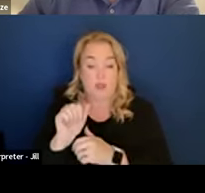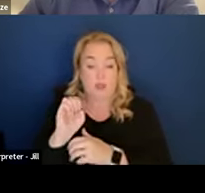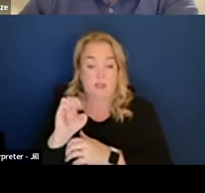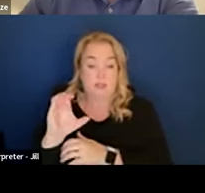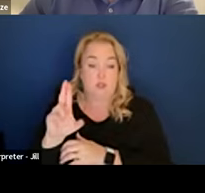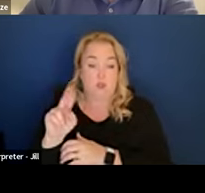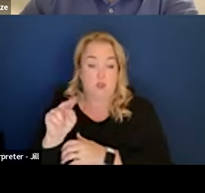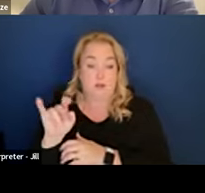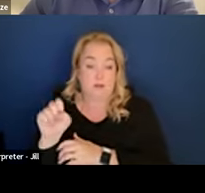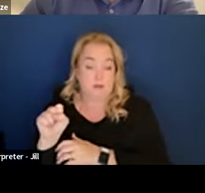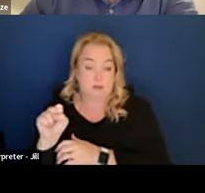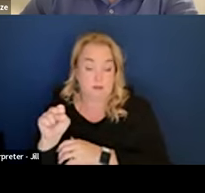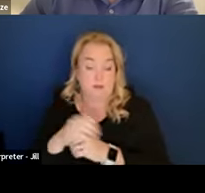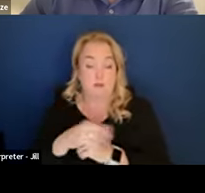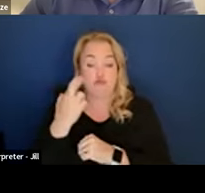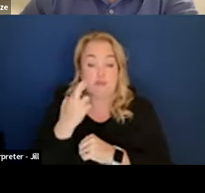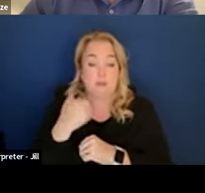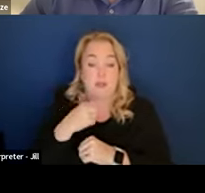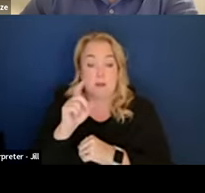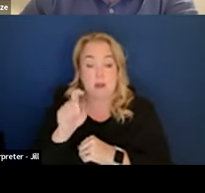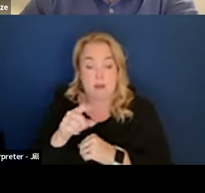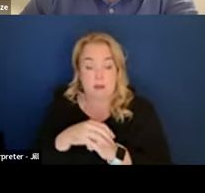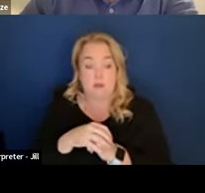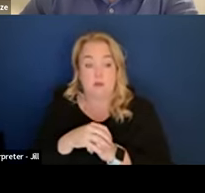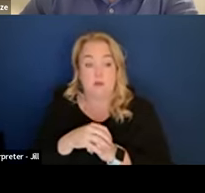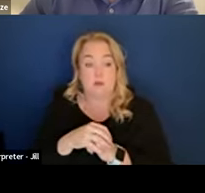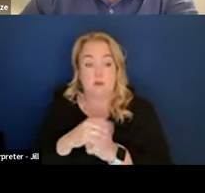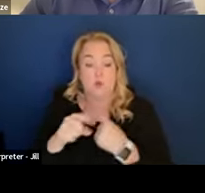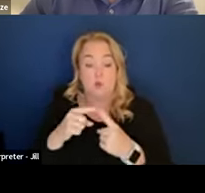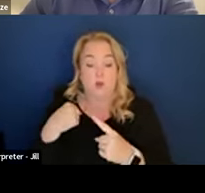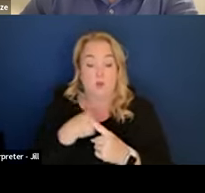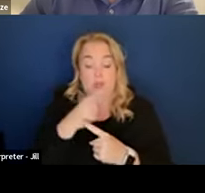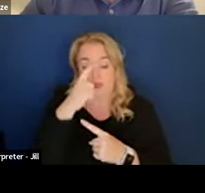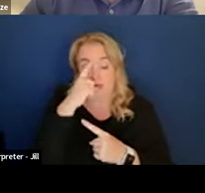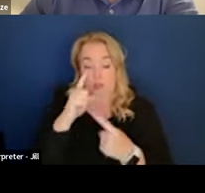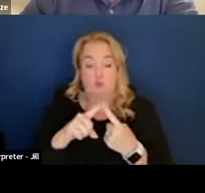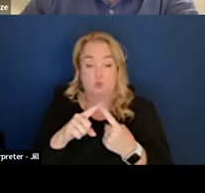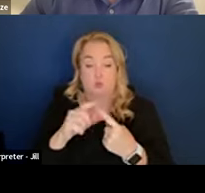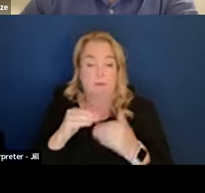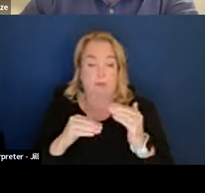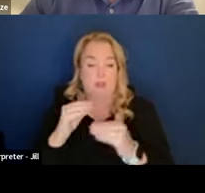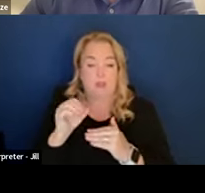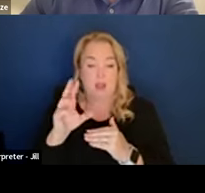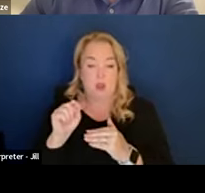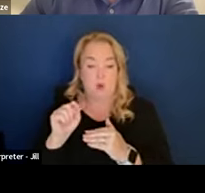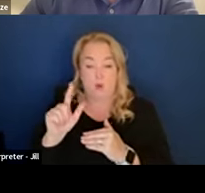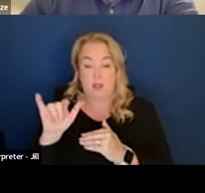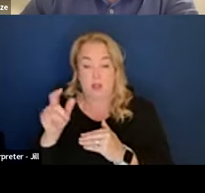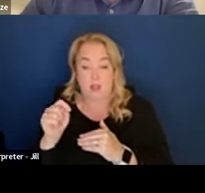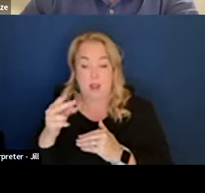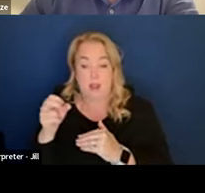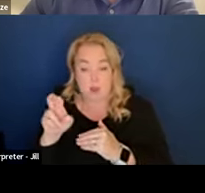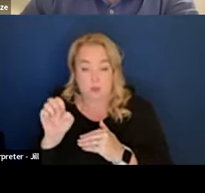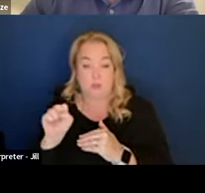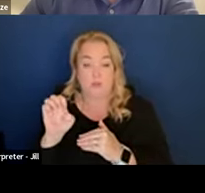Unites. And the reason I'm asking this question is when we think to build out the Lighthouse, I wanna make sure we don't forget the